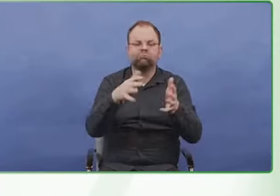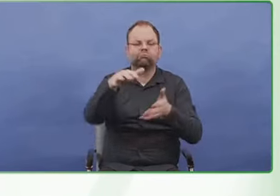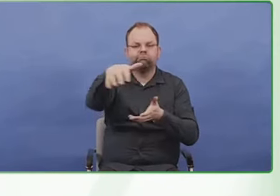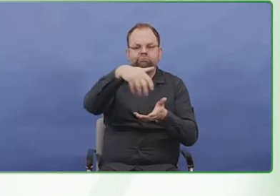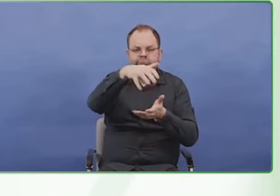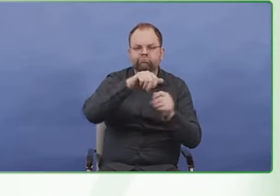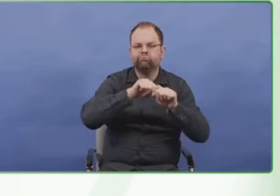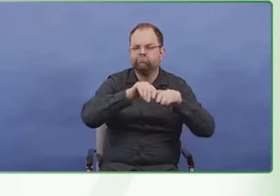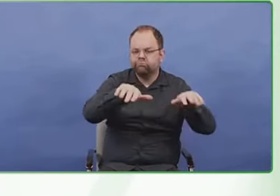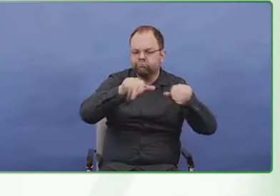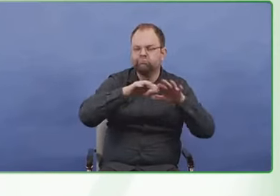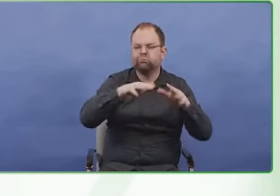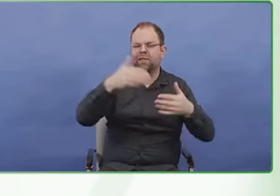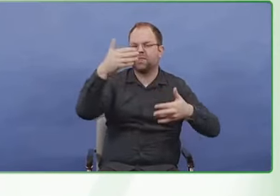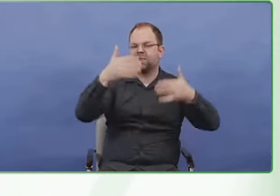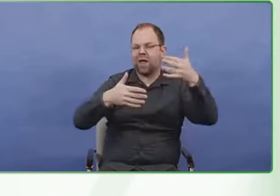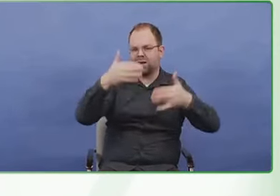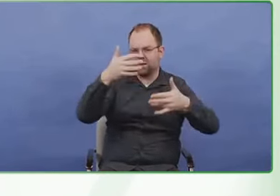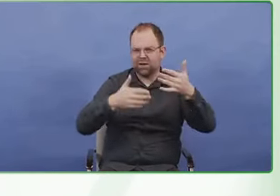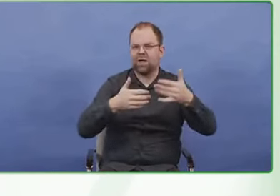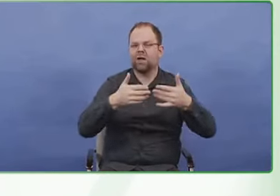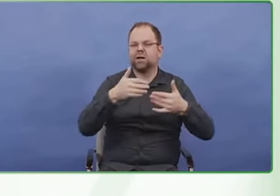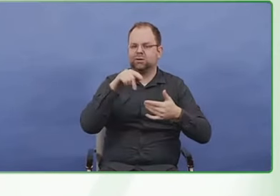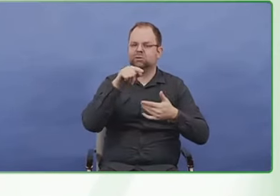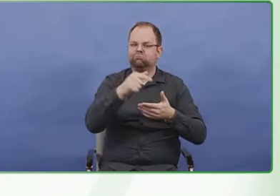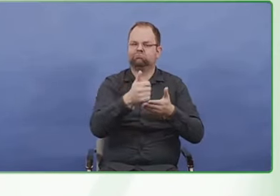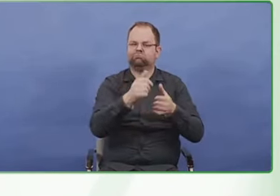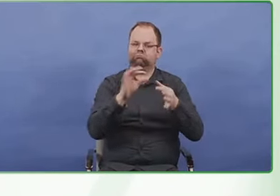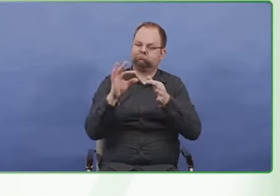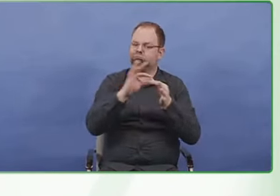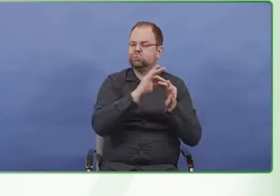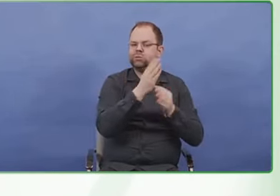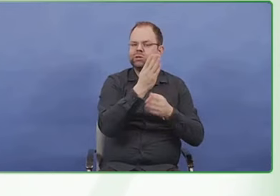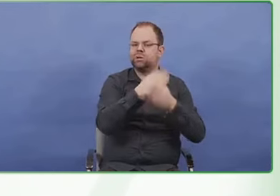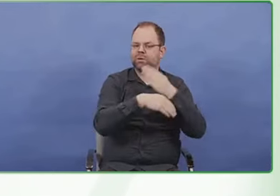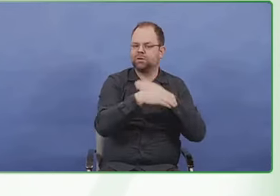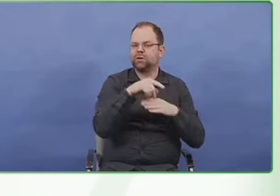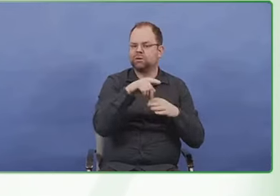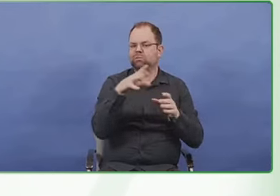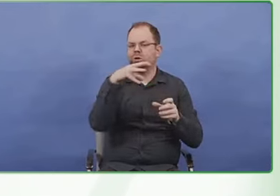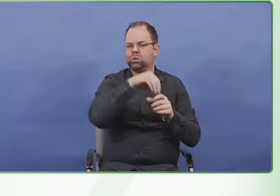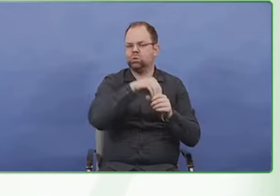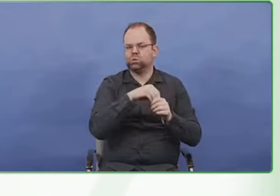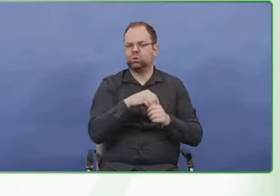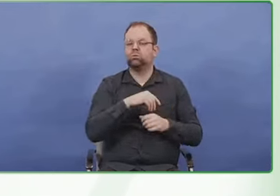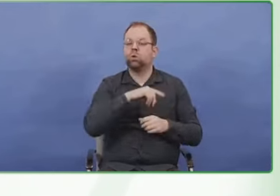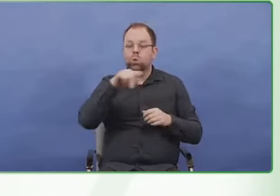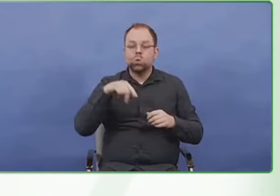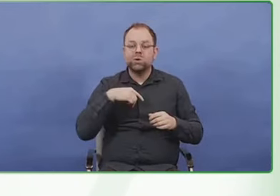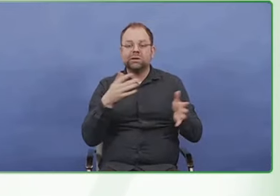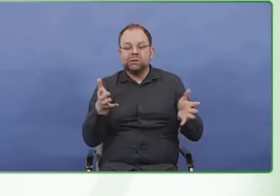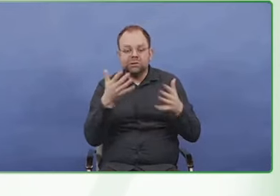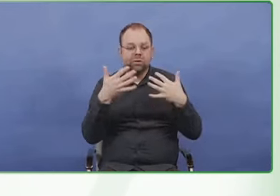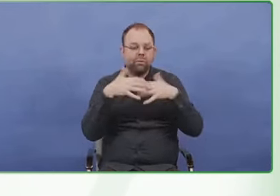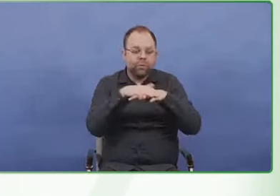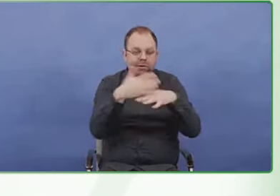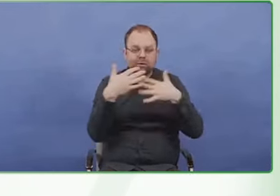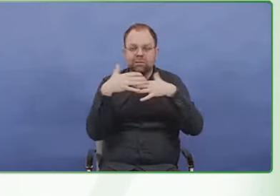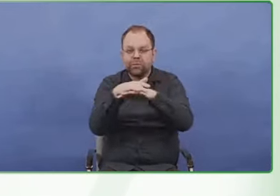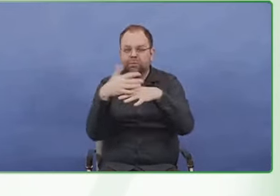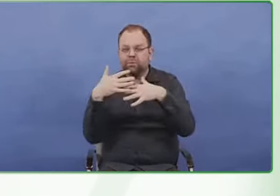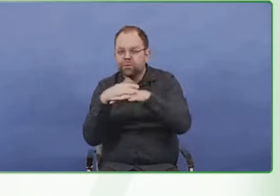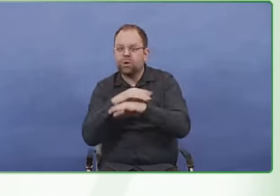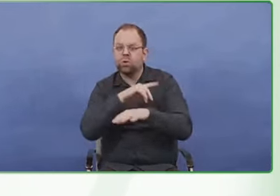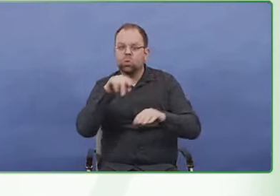having specific intervals where we'll be measuring the success or otherwise of the framework. For example, in the midterm report will be produced in